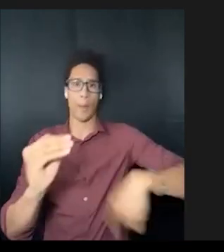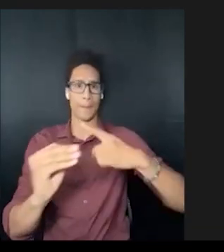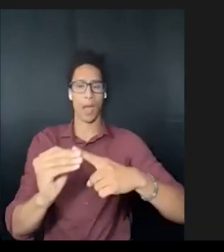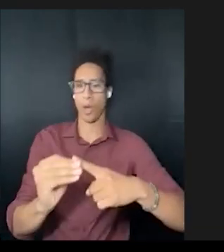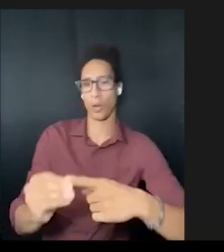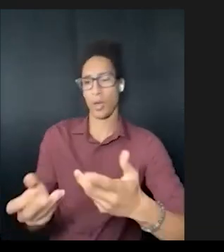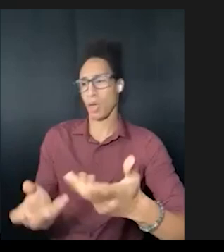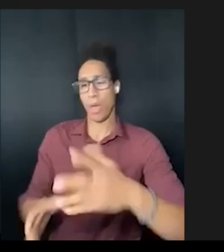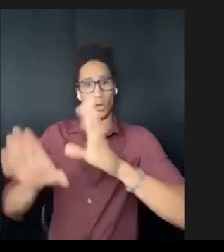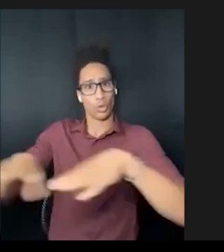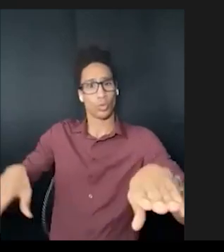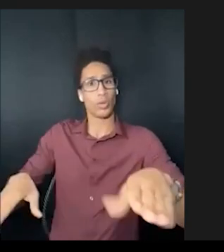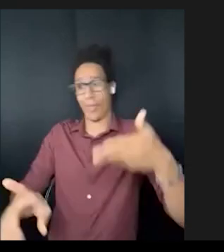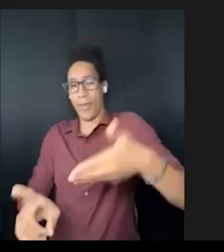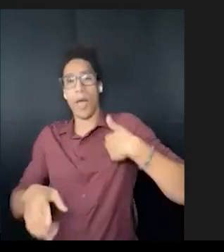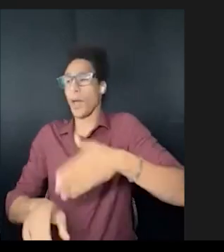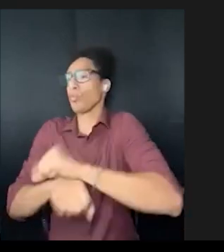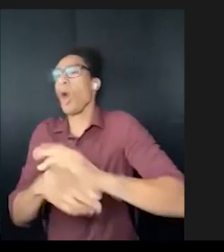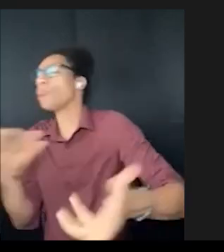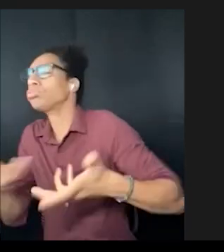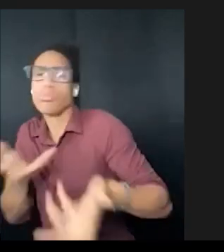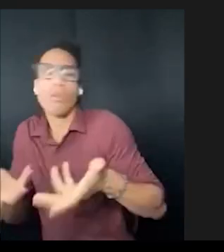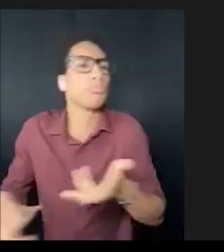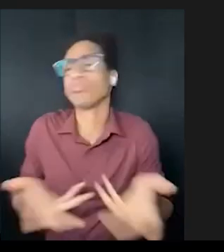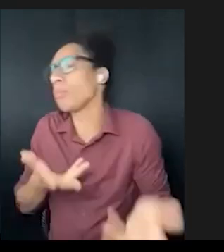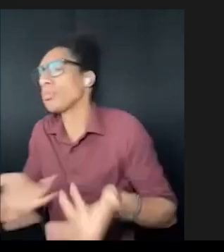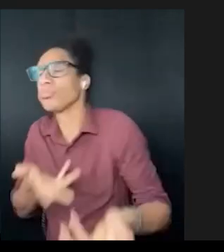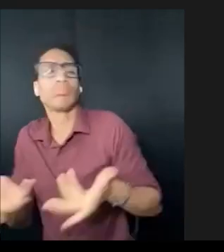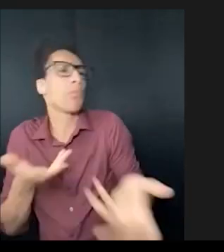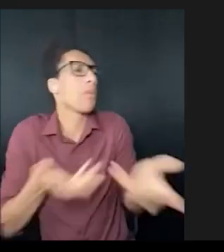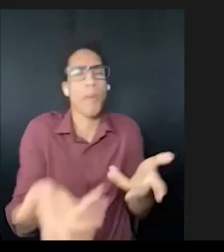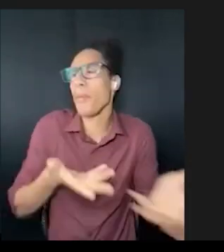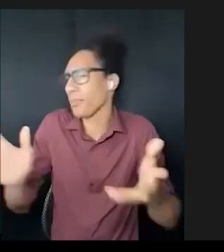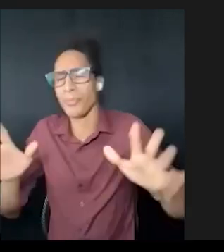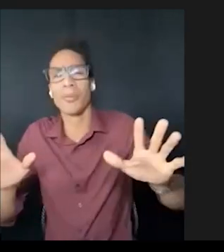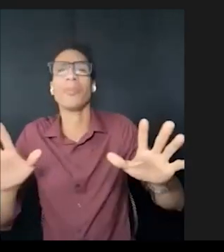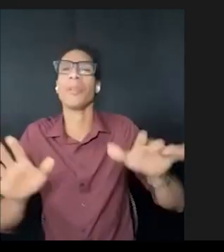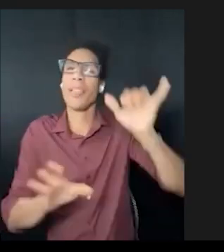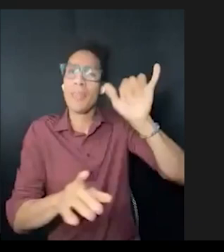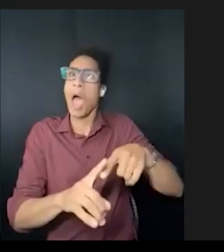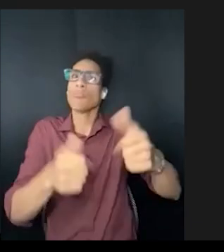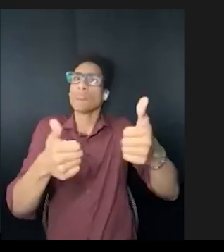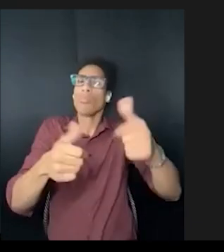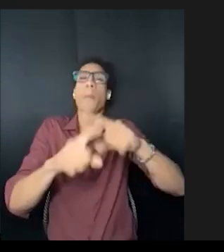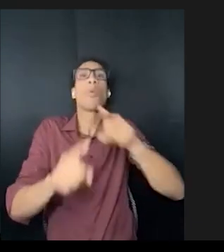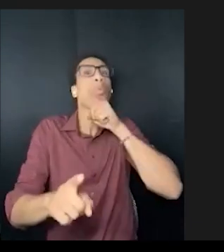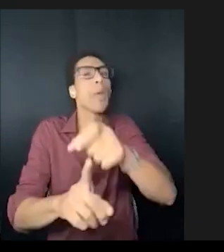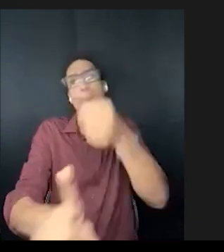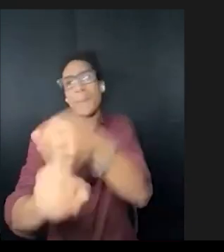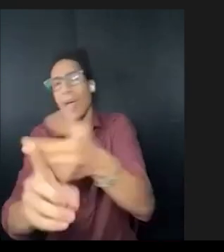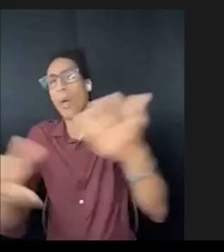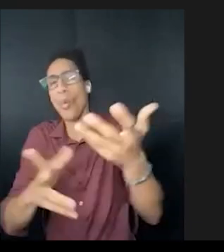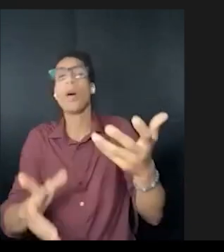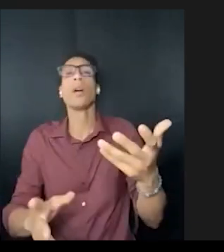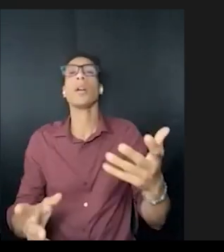a personal level. Mm-hmm. So I thought that, you know, my story would perhaps give